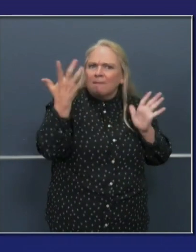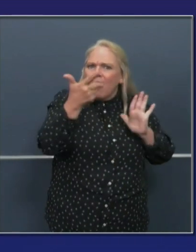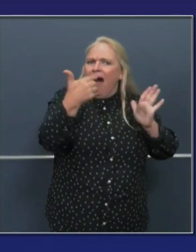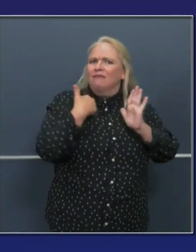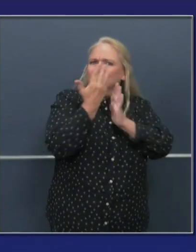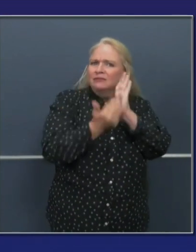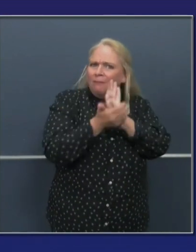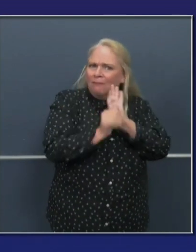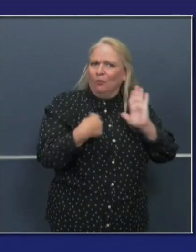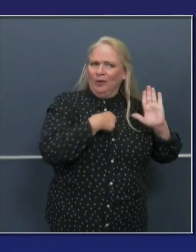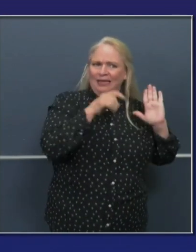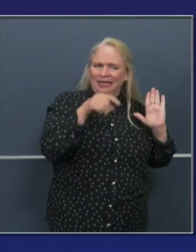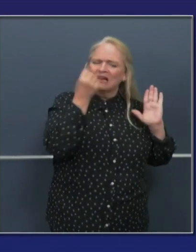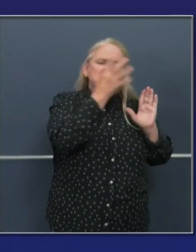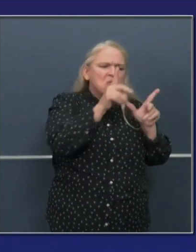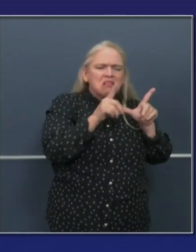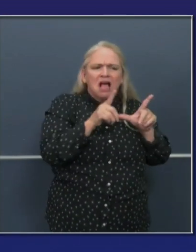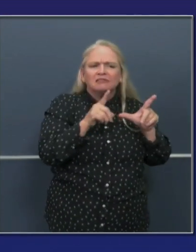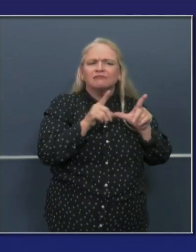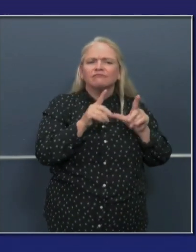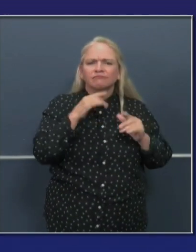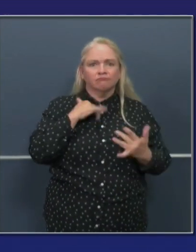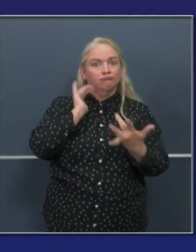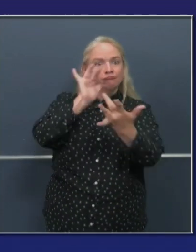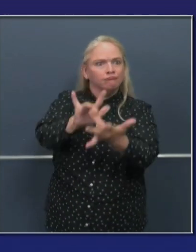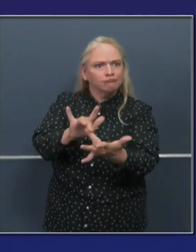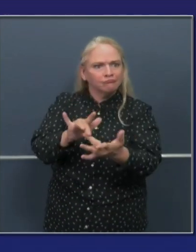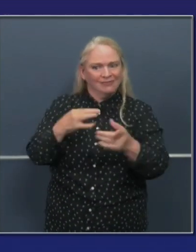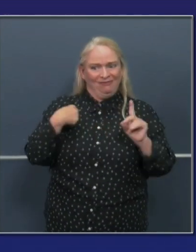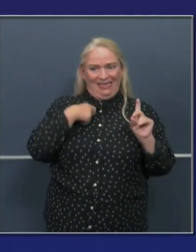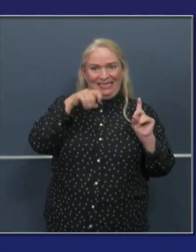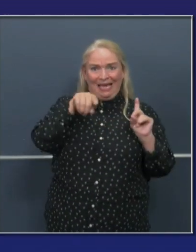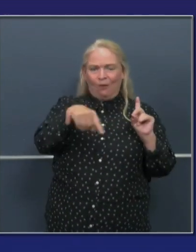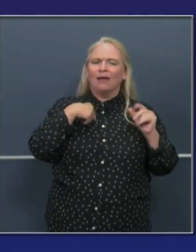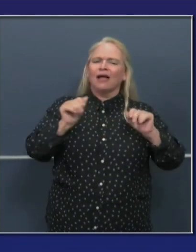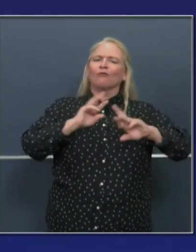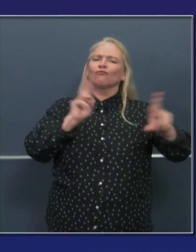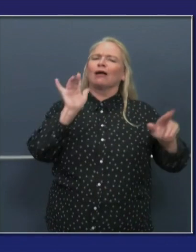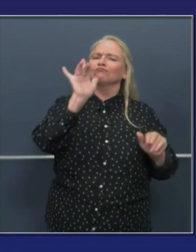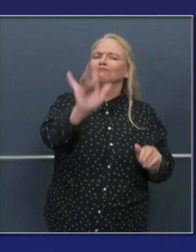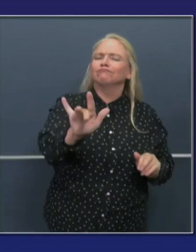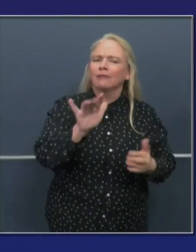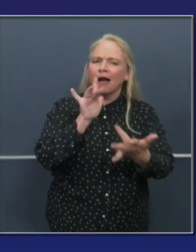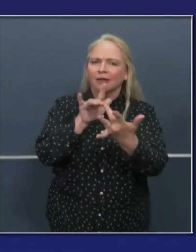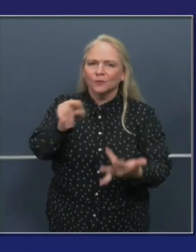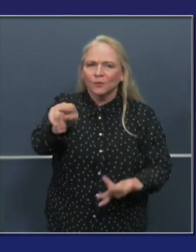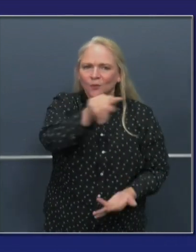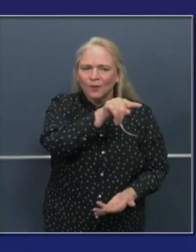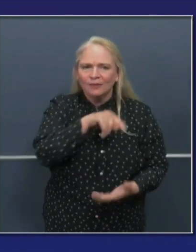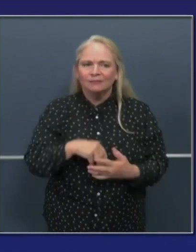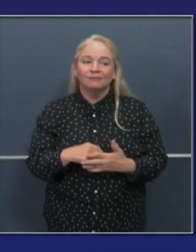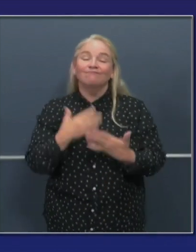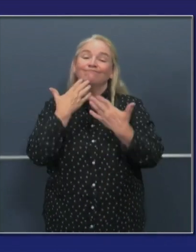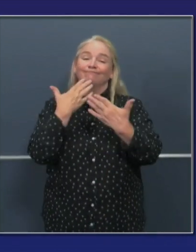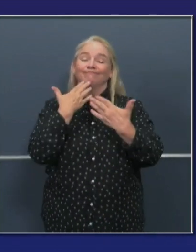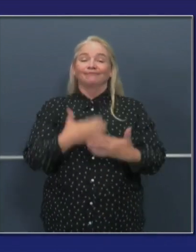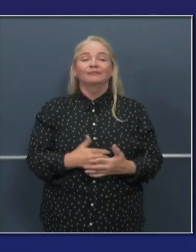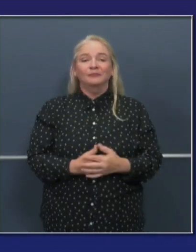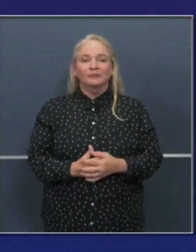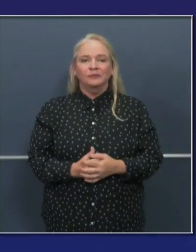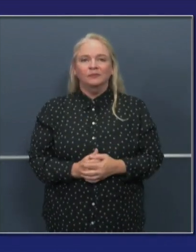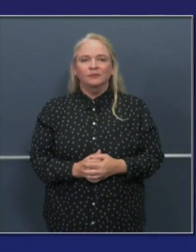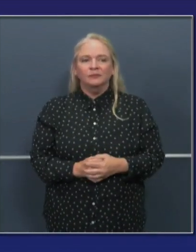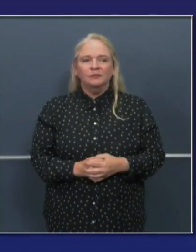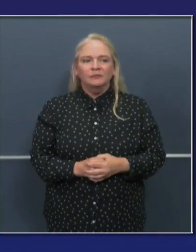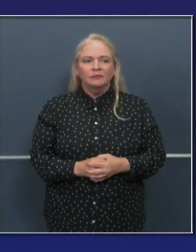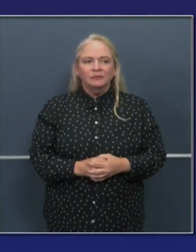make sure over the course of the next number of days and weeks to get back and contact you. That staffing capacity was